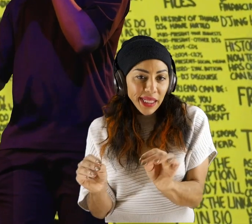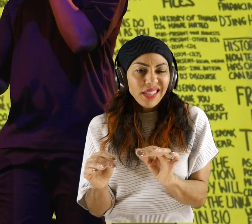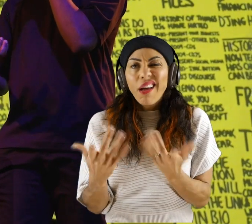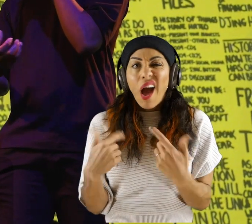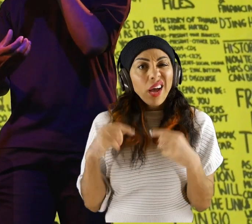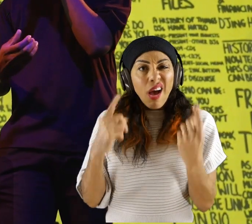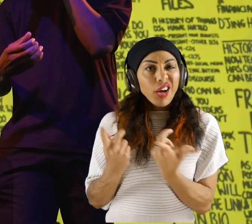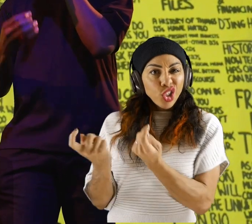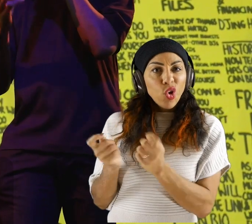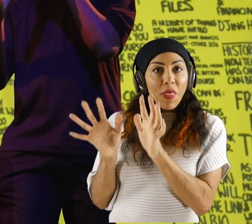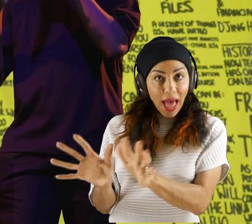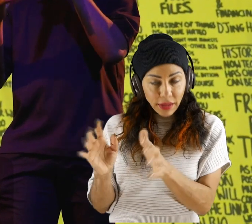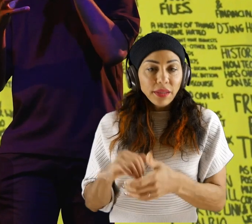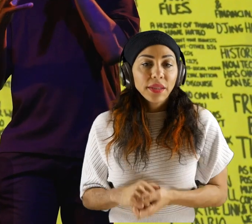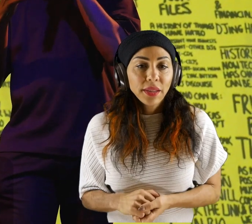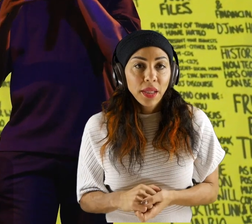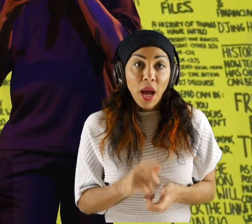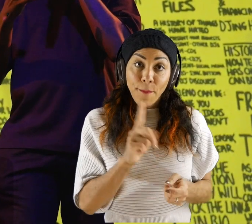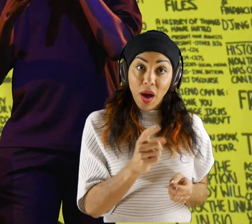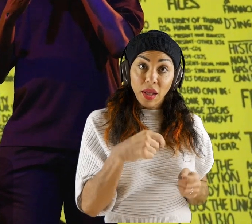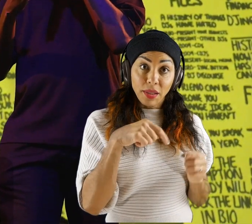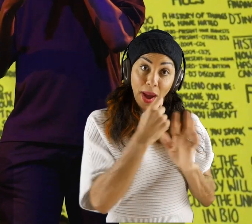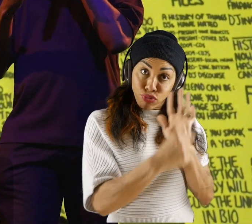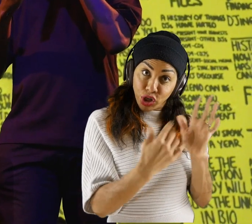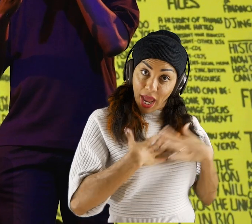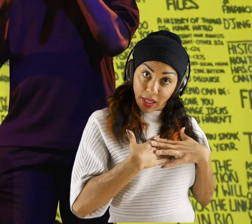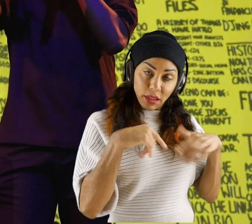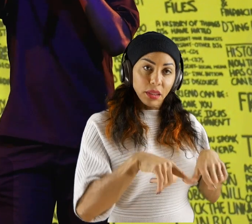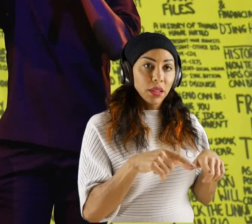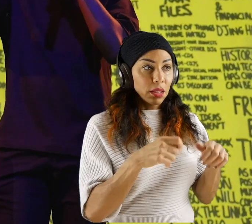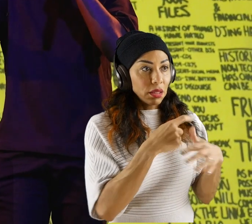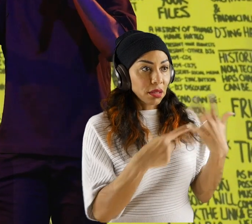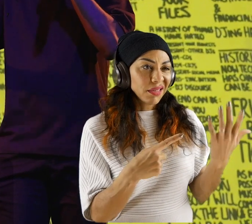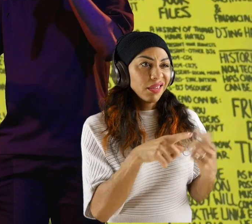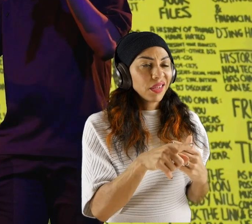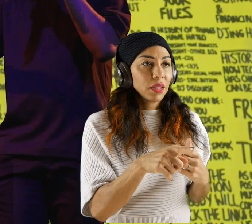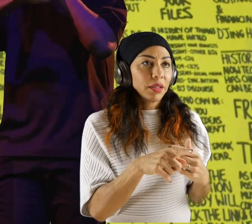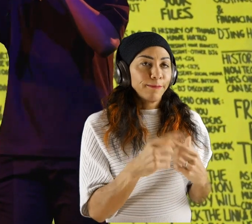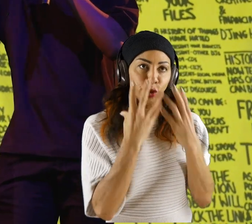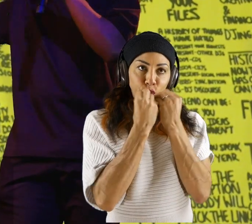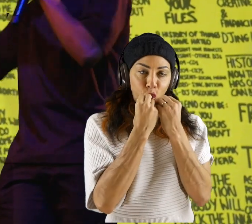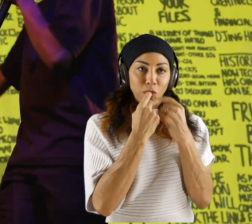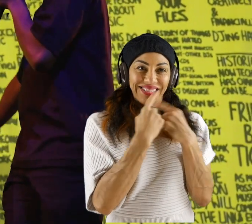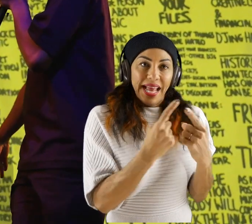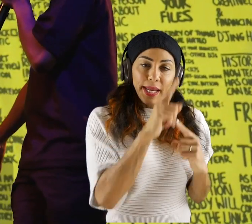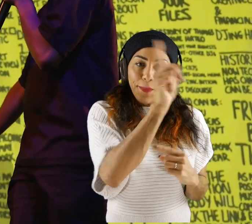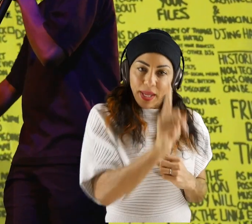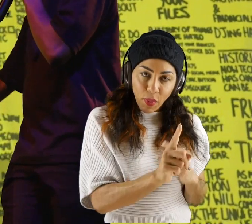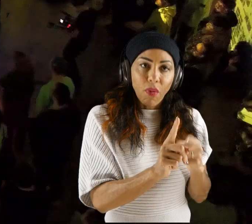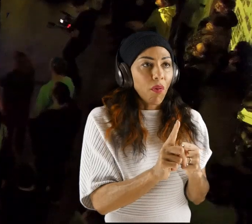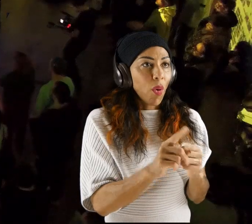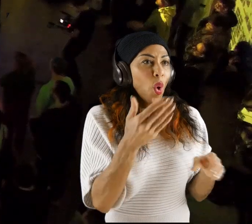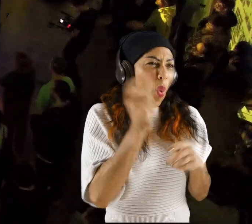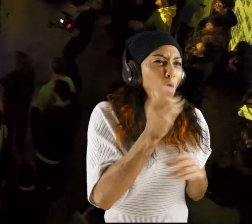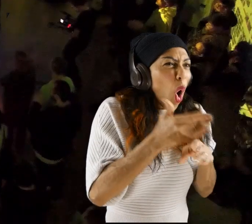things I can control. Whereas like, these things, I feel like, stop telling people just work hard, applicable globally.